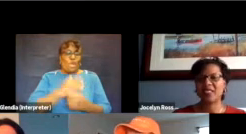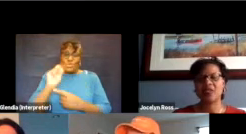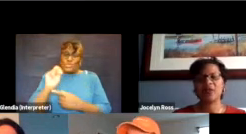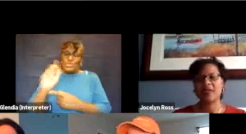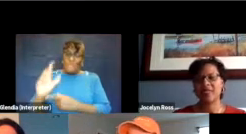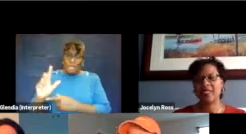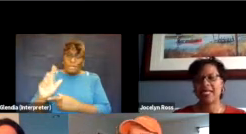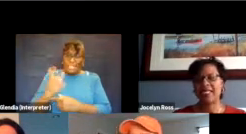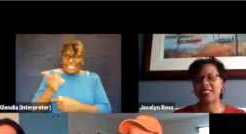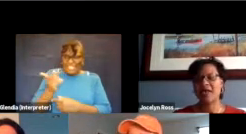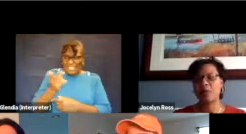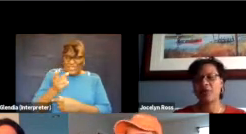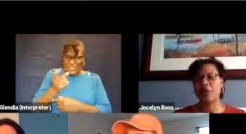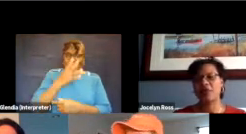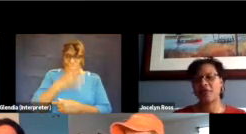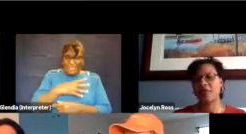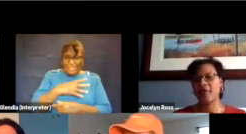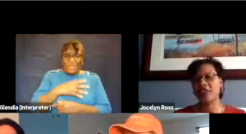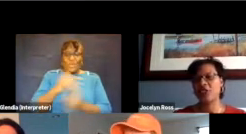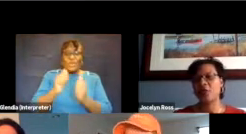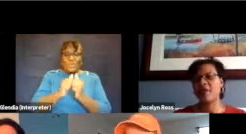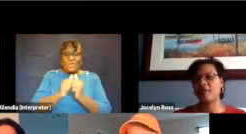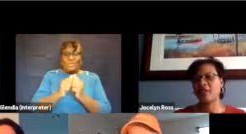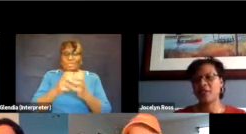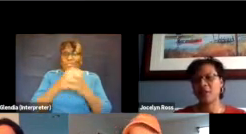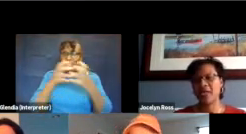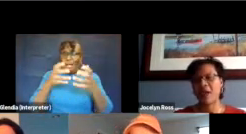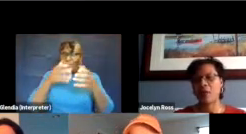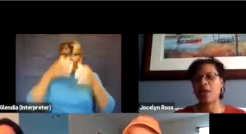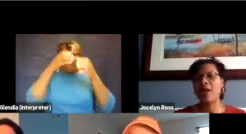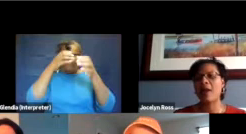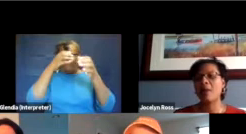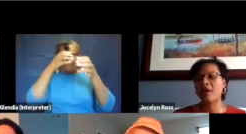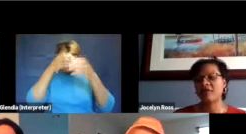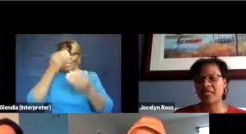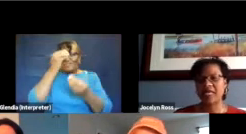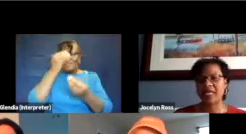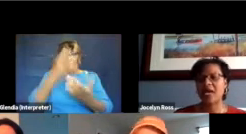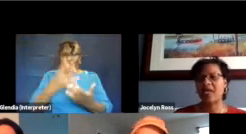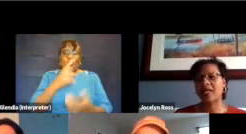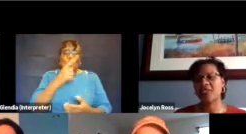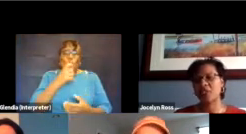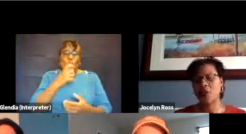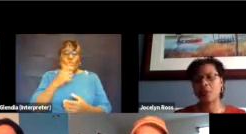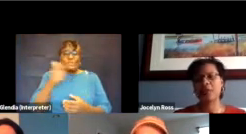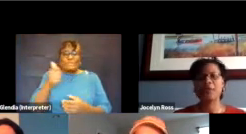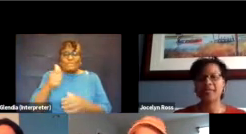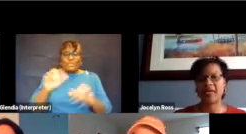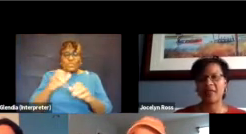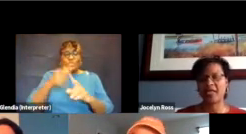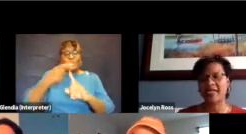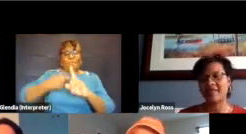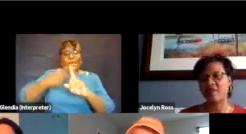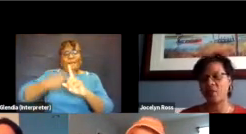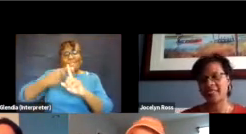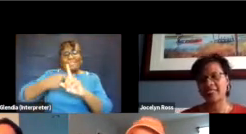these are the two lovely ladies with a wealth of information who have been doing our monthly Audiology Corner newsletter